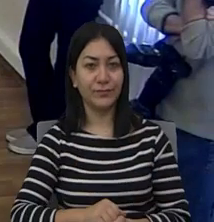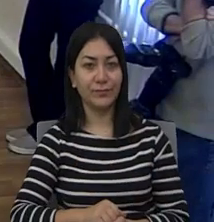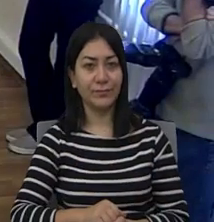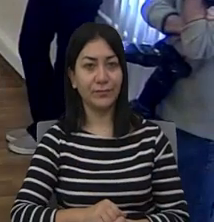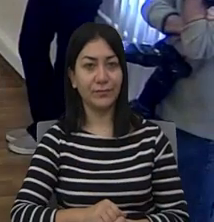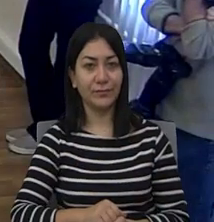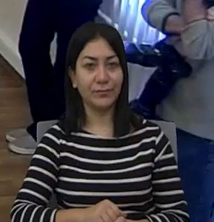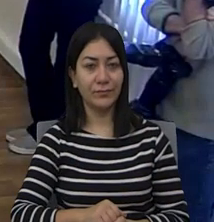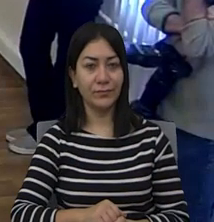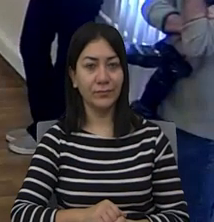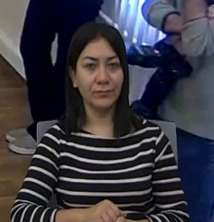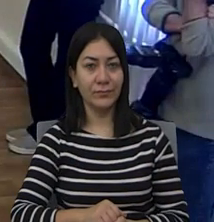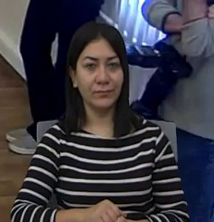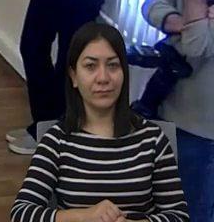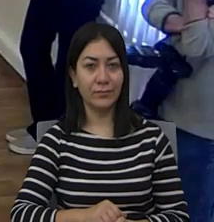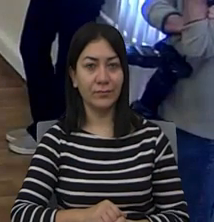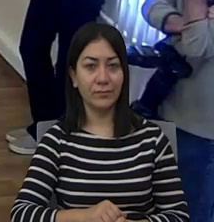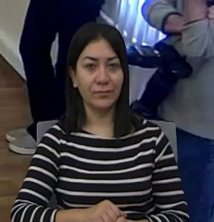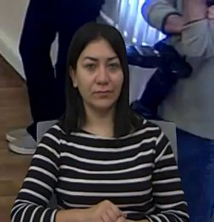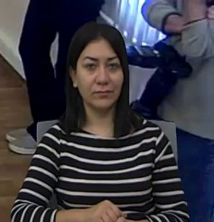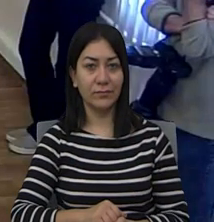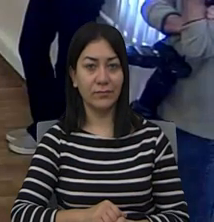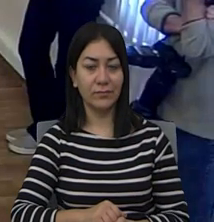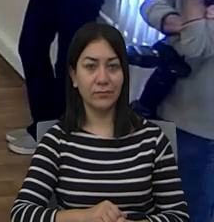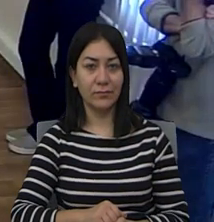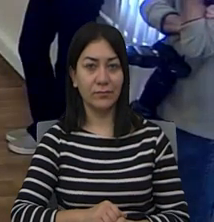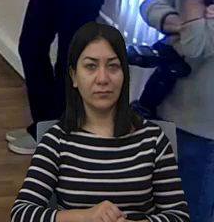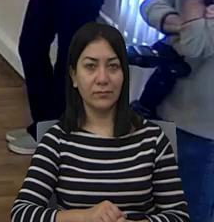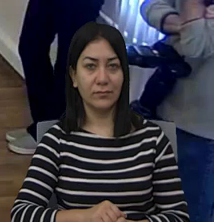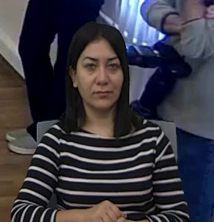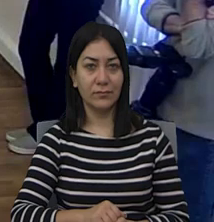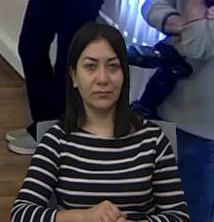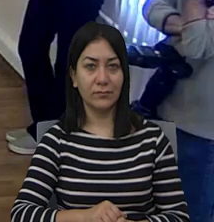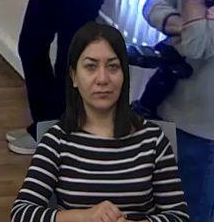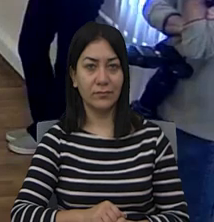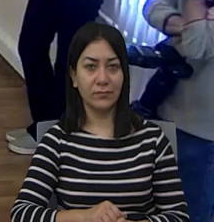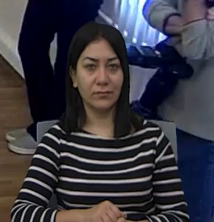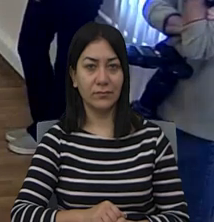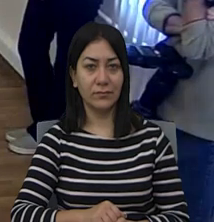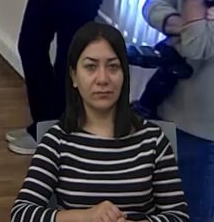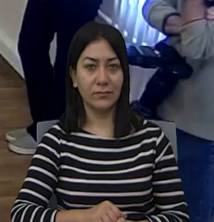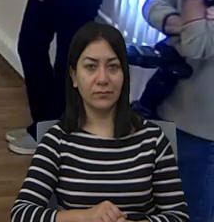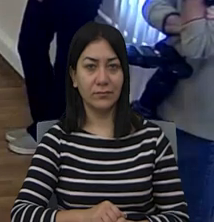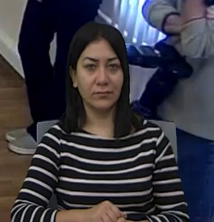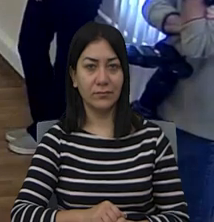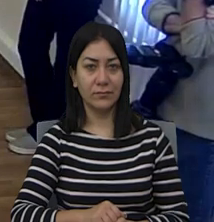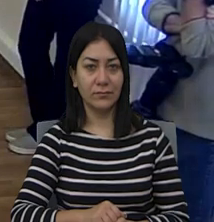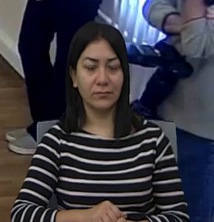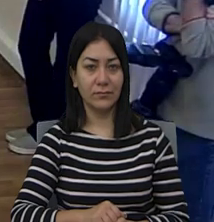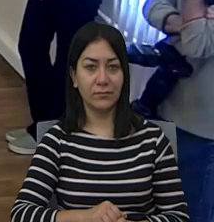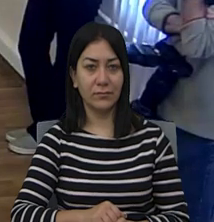25 teachers from those 9 colleges and vocational training schools are going to be trained this month by 6 national